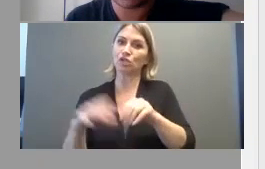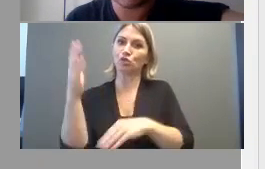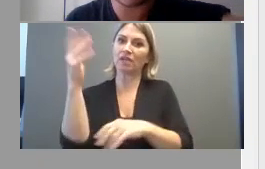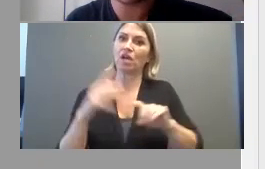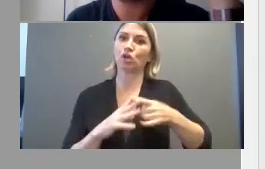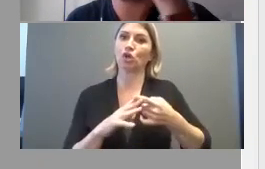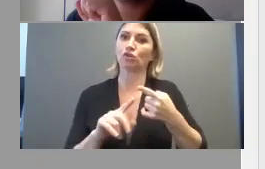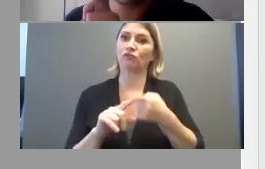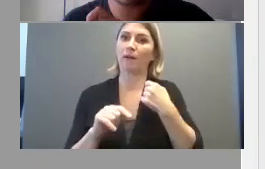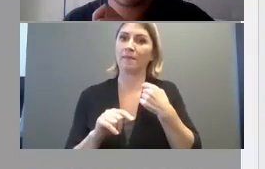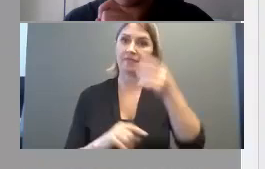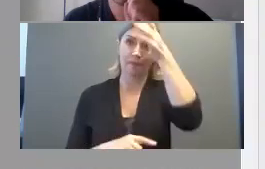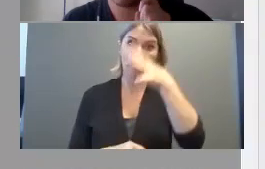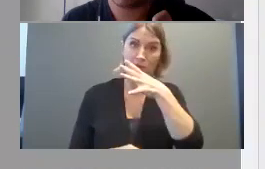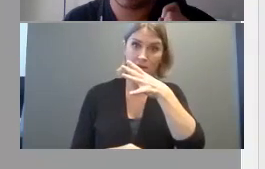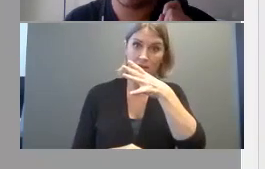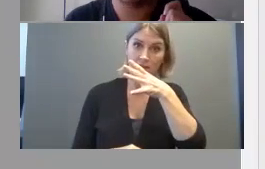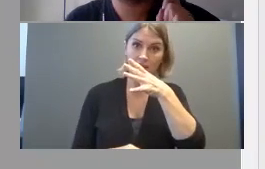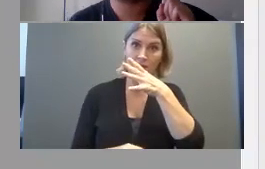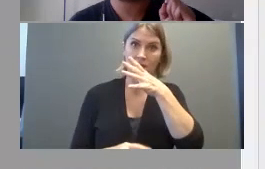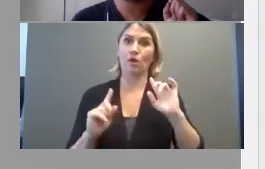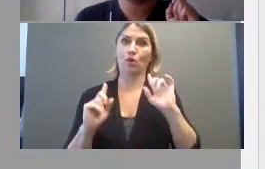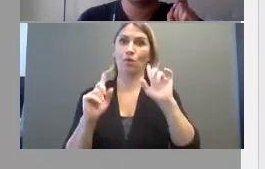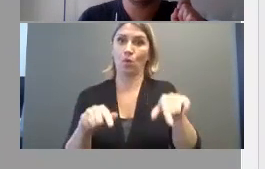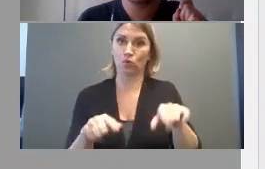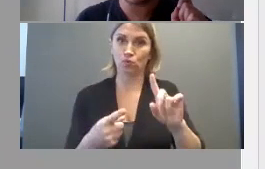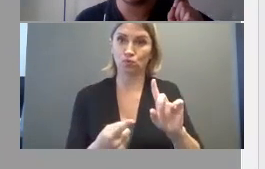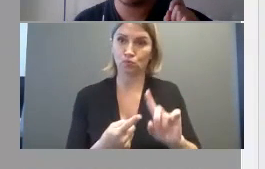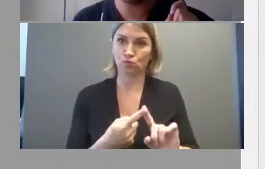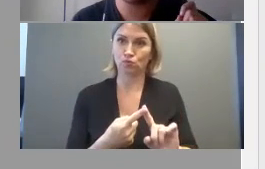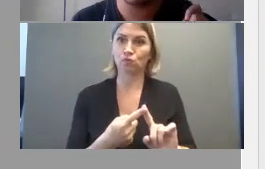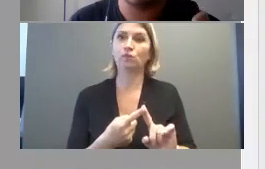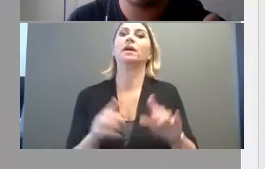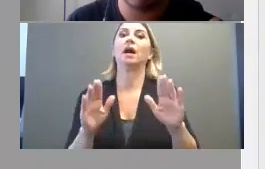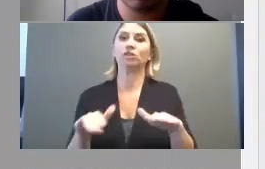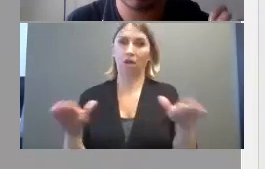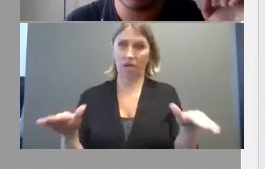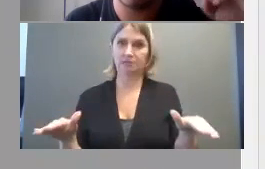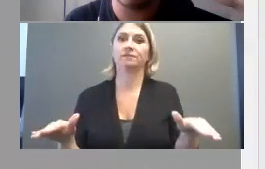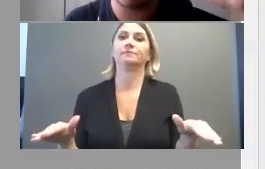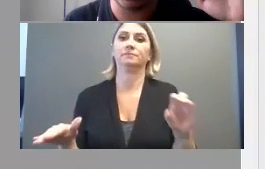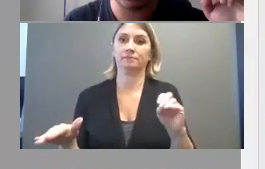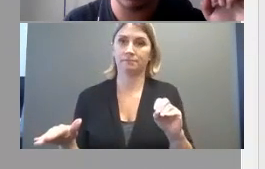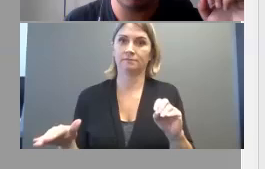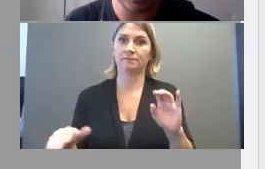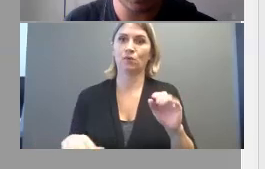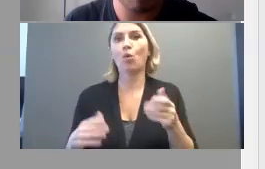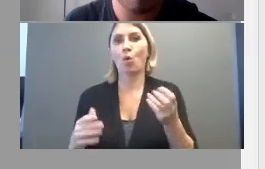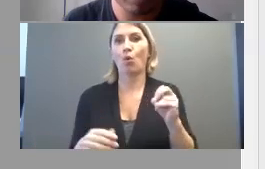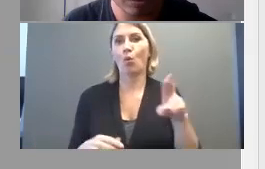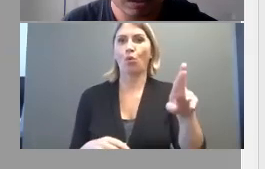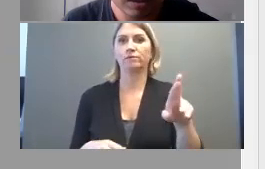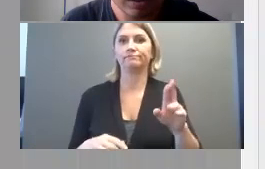from a parent edge and goes to um, a child or descendant edge,